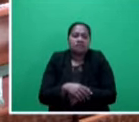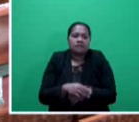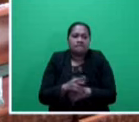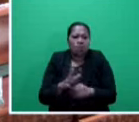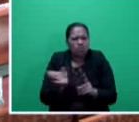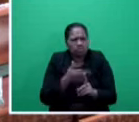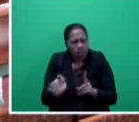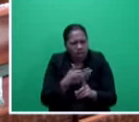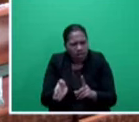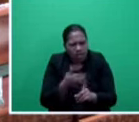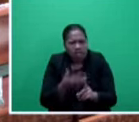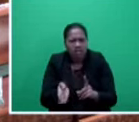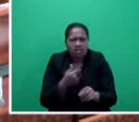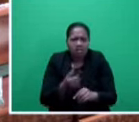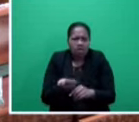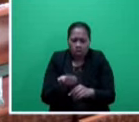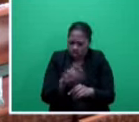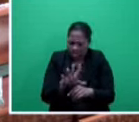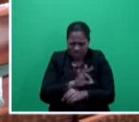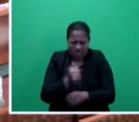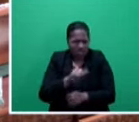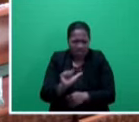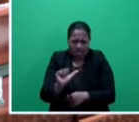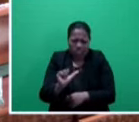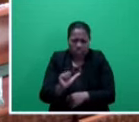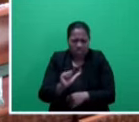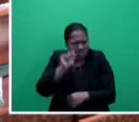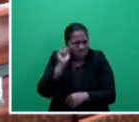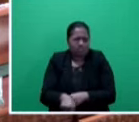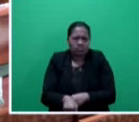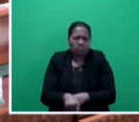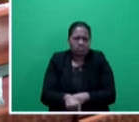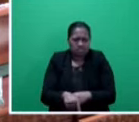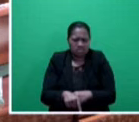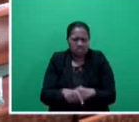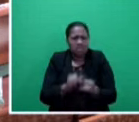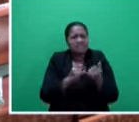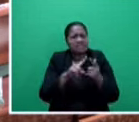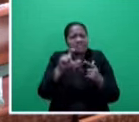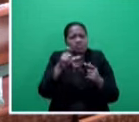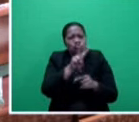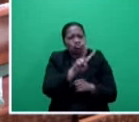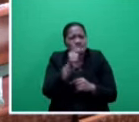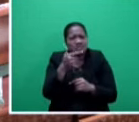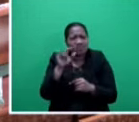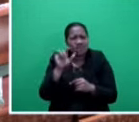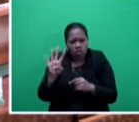that assault is already prohibited by Section 274 of the Crimes Act